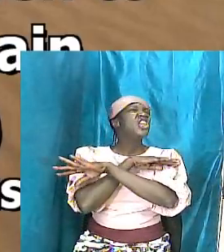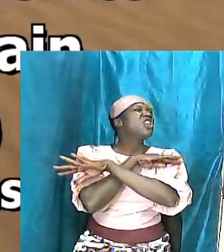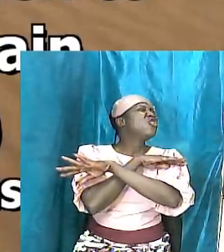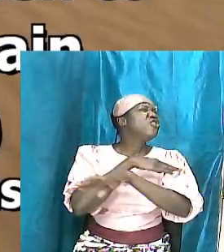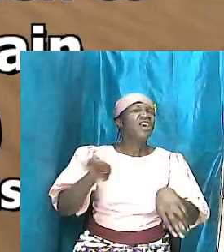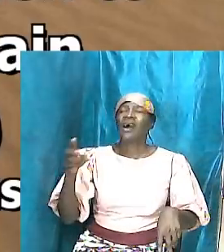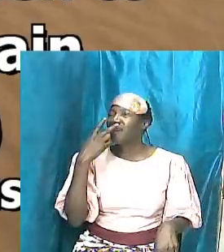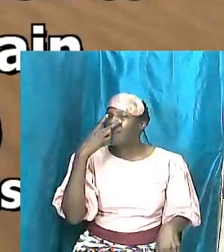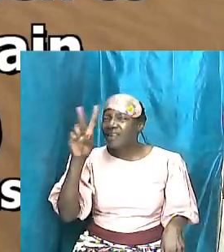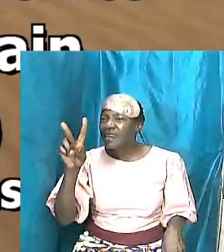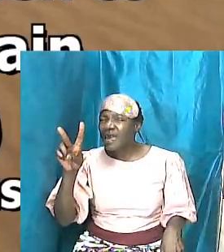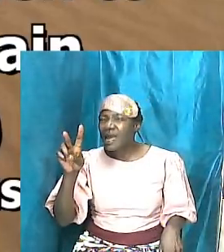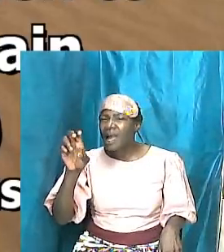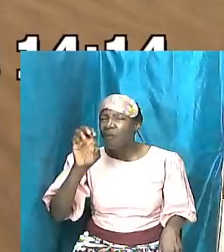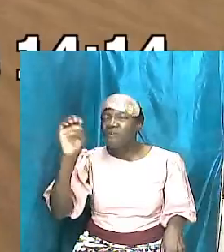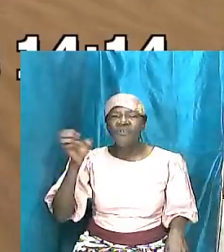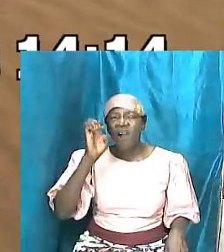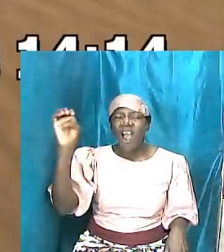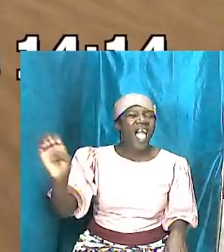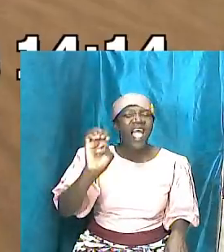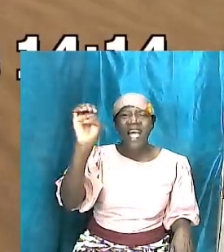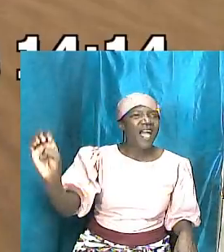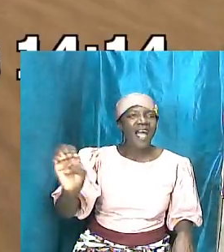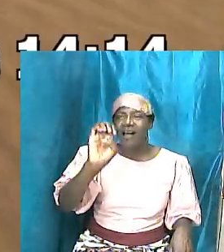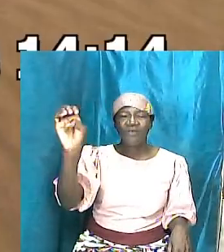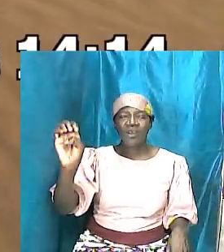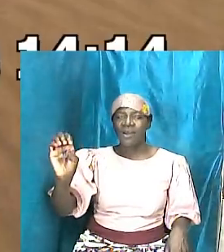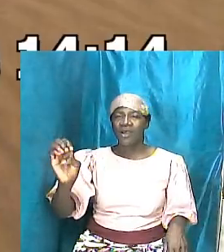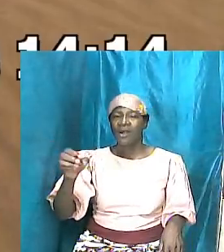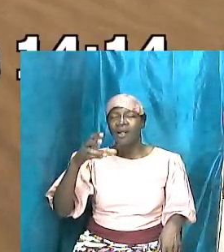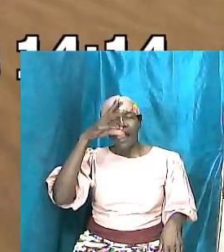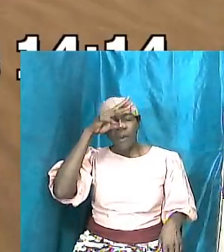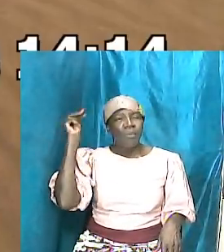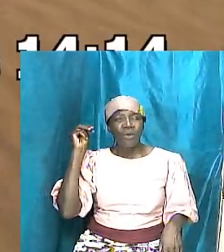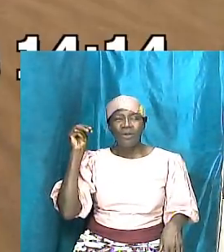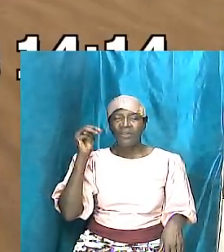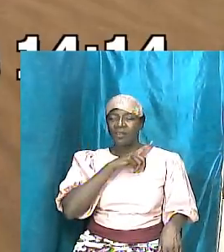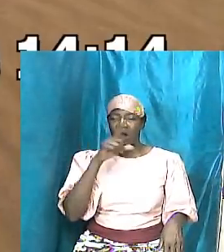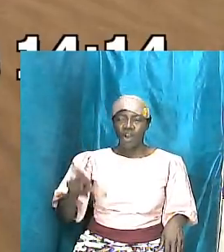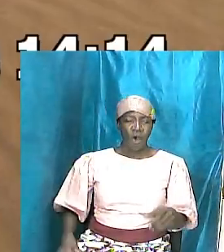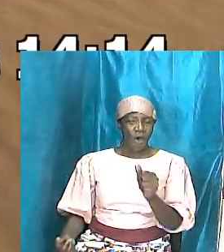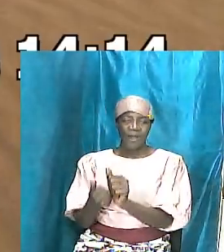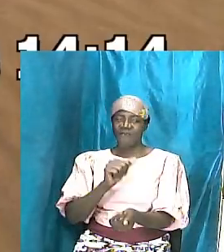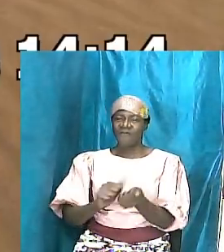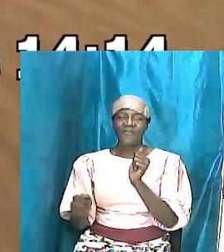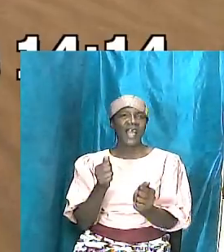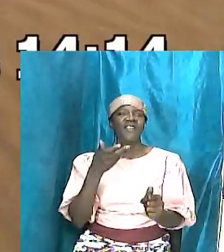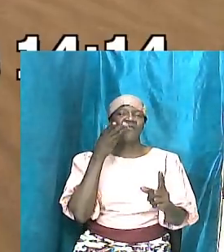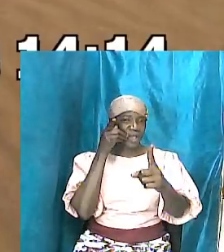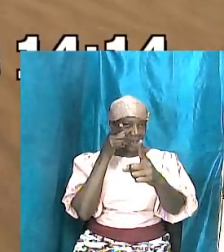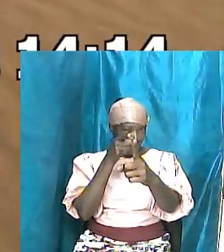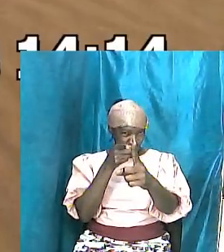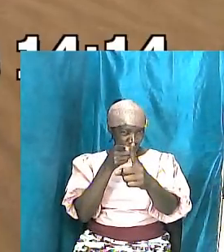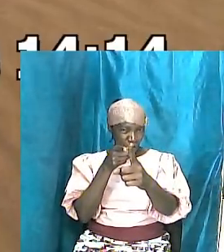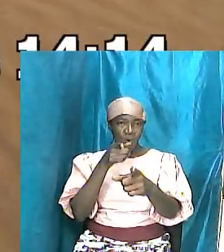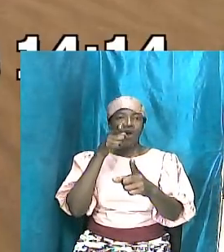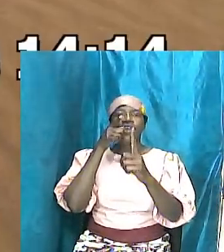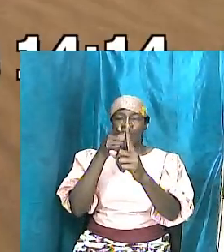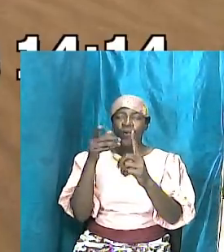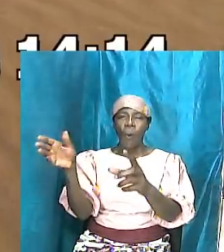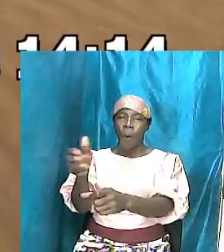again no more forever. And so Moses spoke, "And the Lord shall fight for you, and ye shall hold